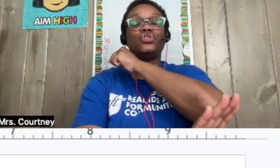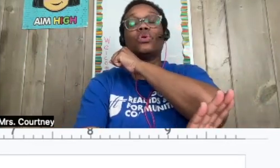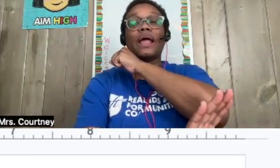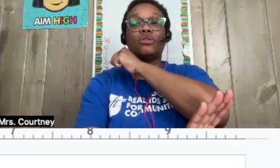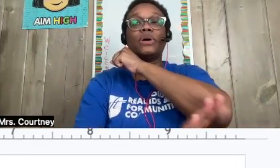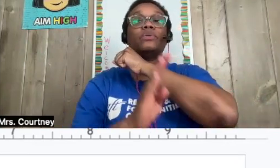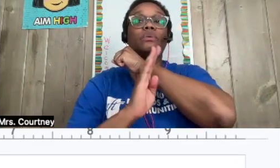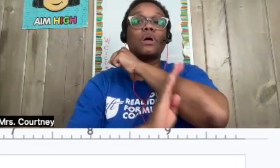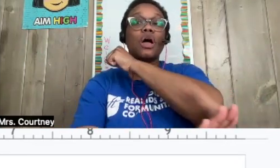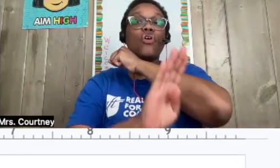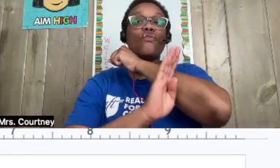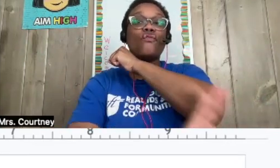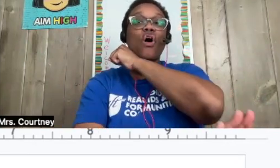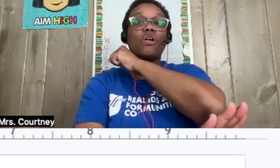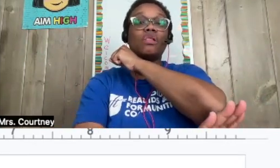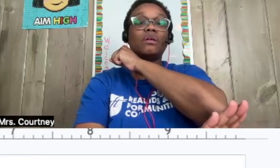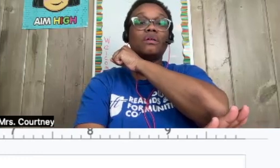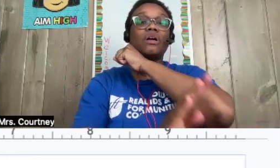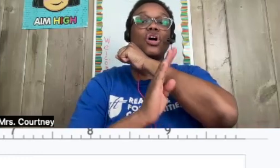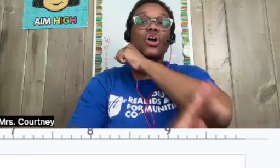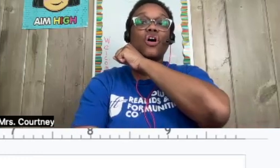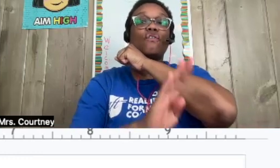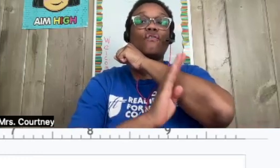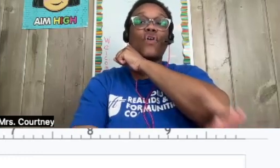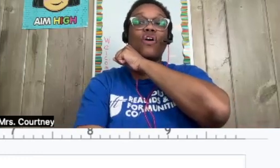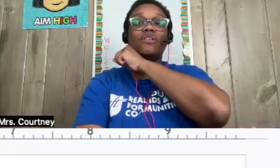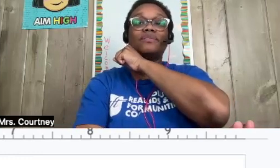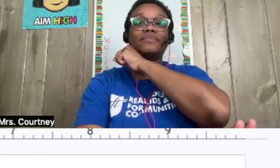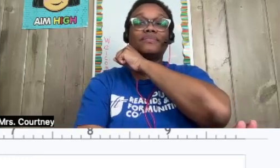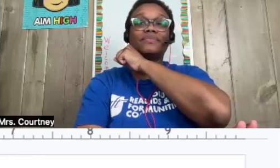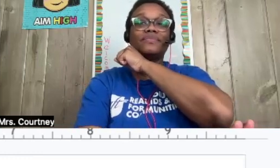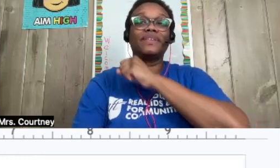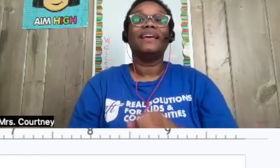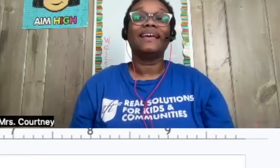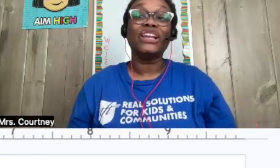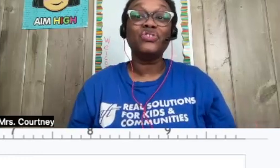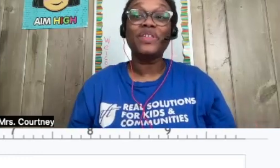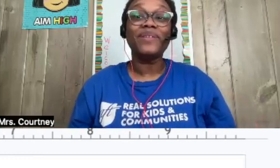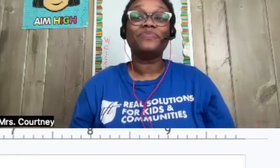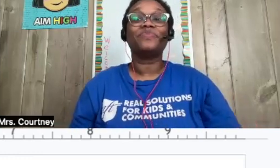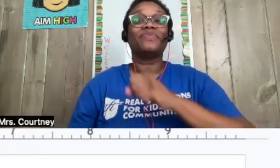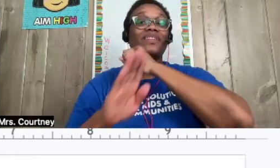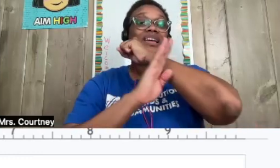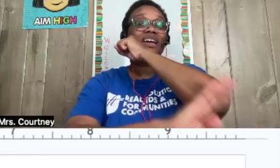and your elbow. Fall, fall. Can you do